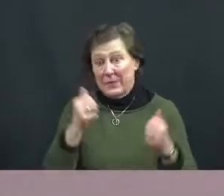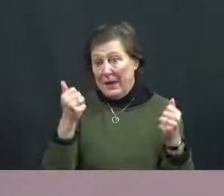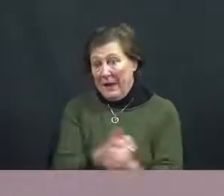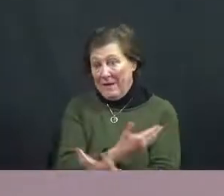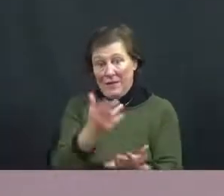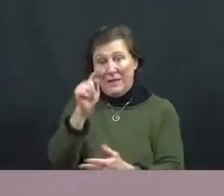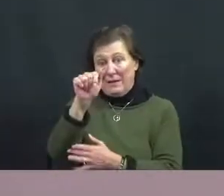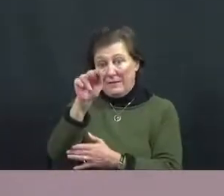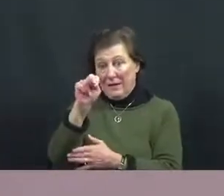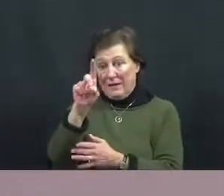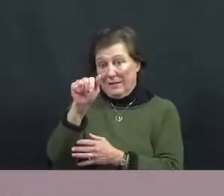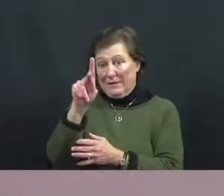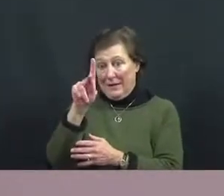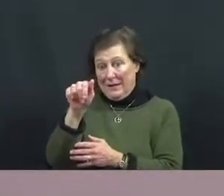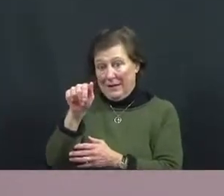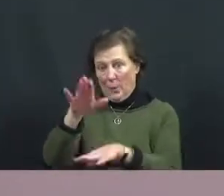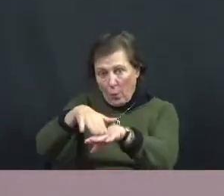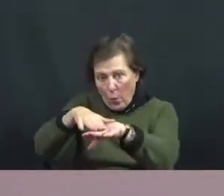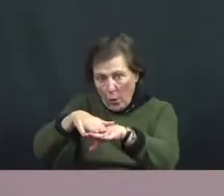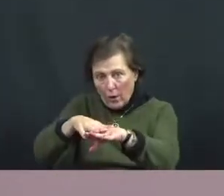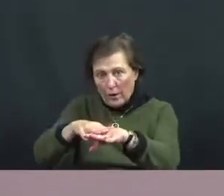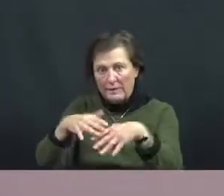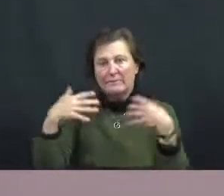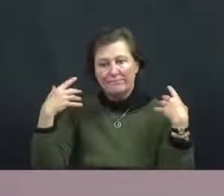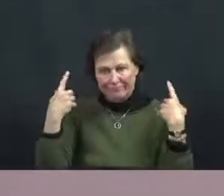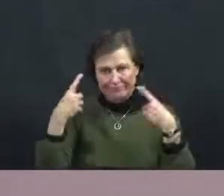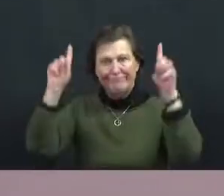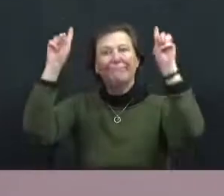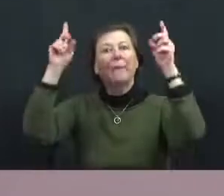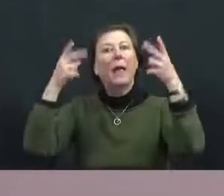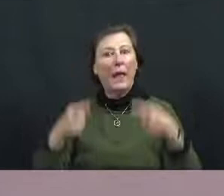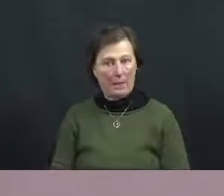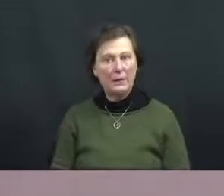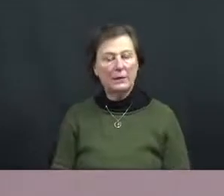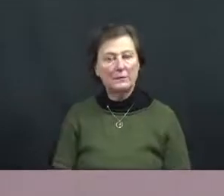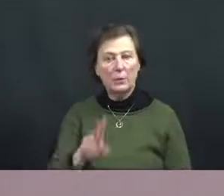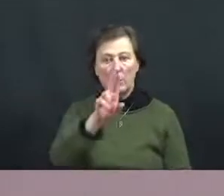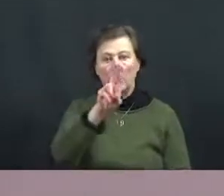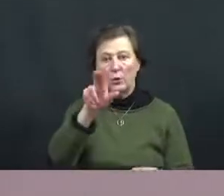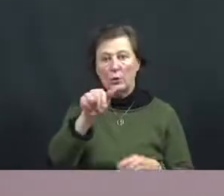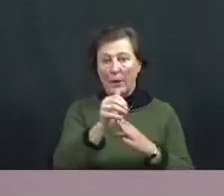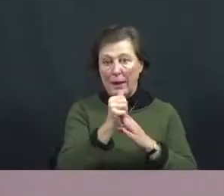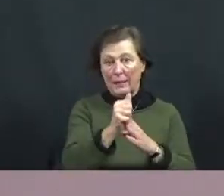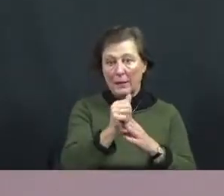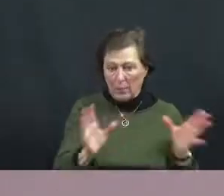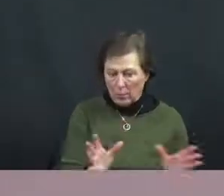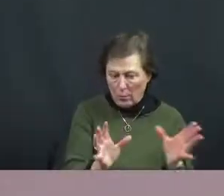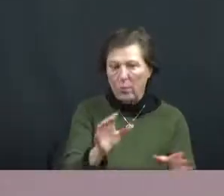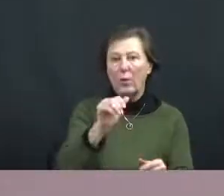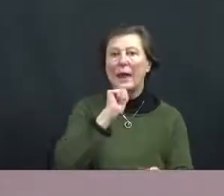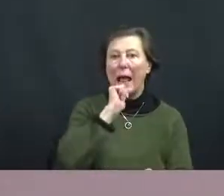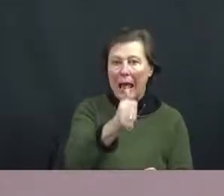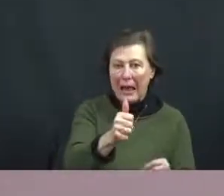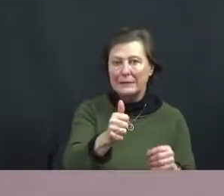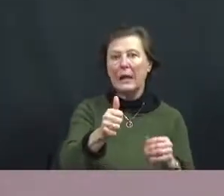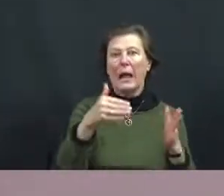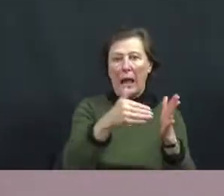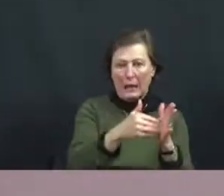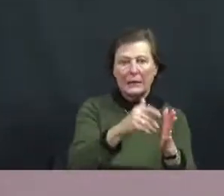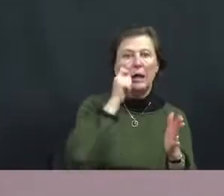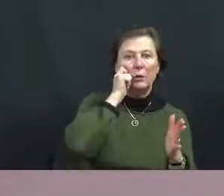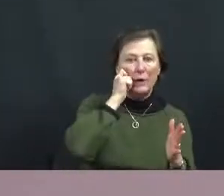has warned against has come to pass. UUA leadership is promoting anti-racist initiatives that